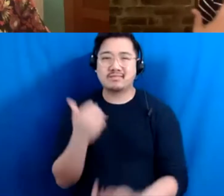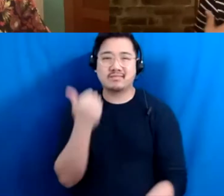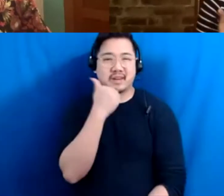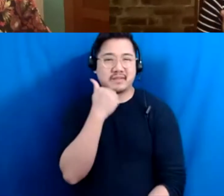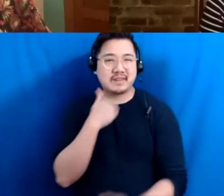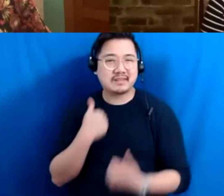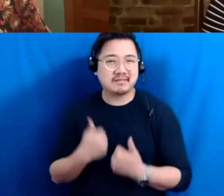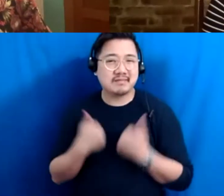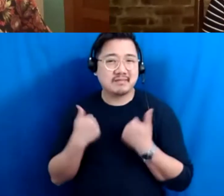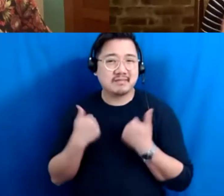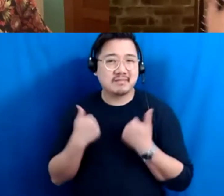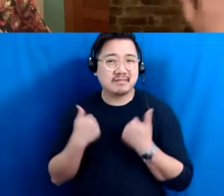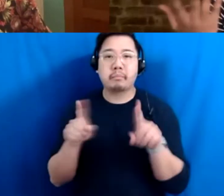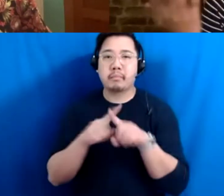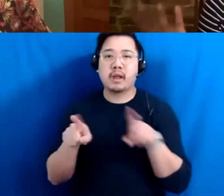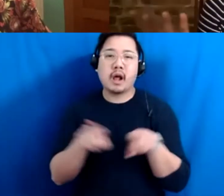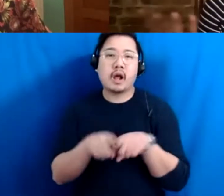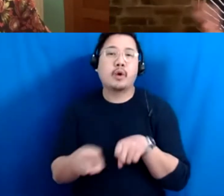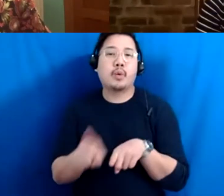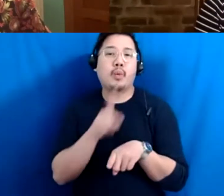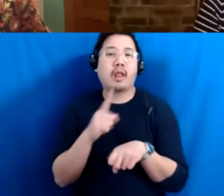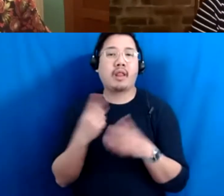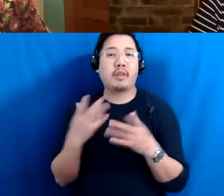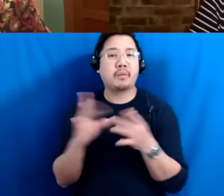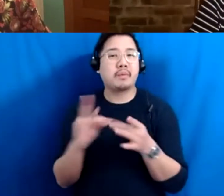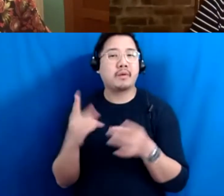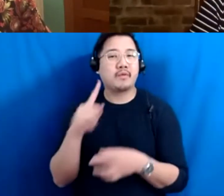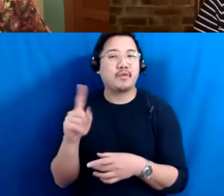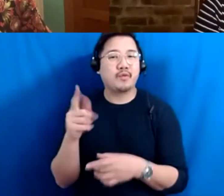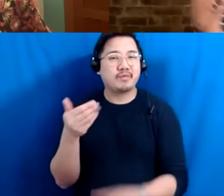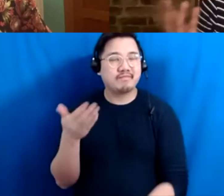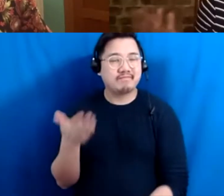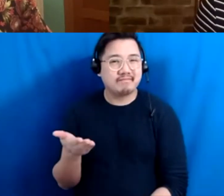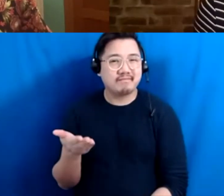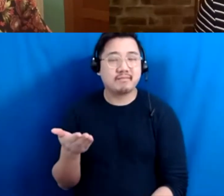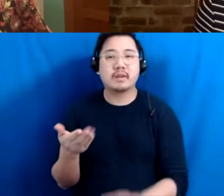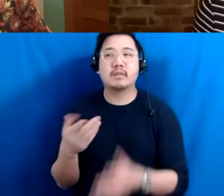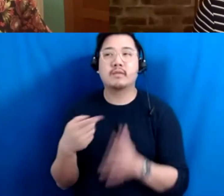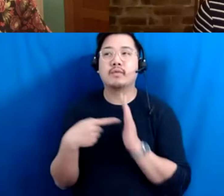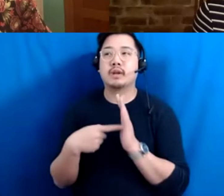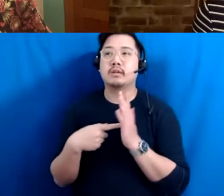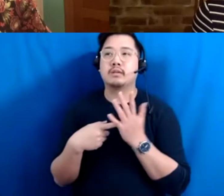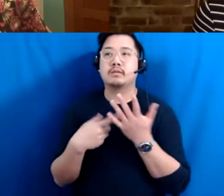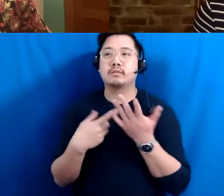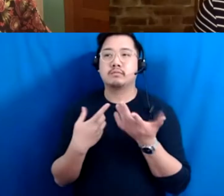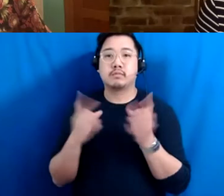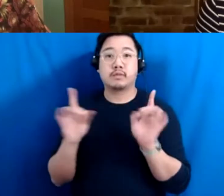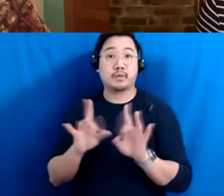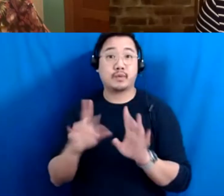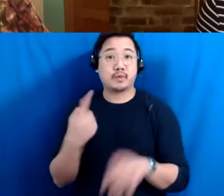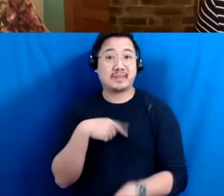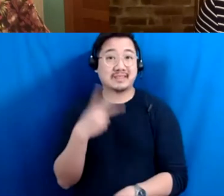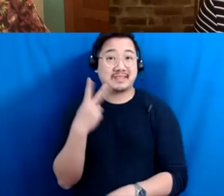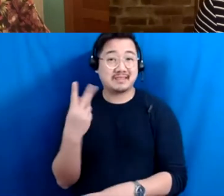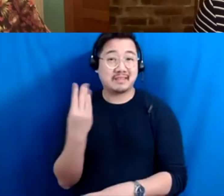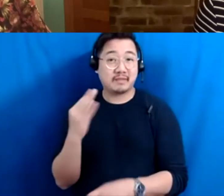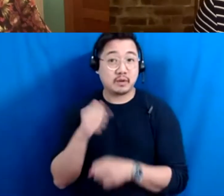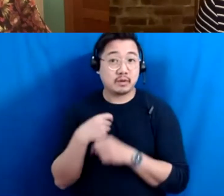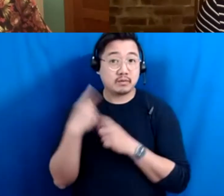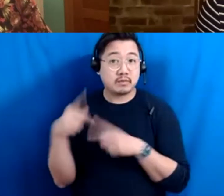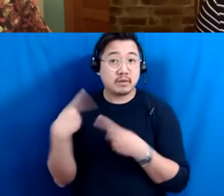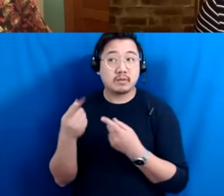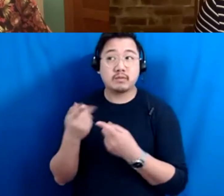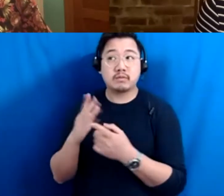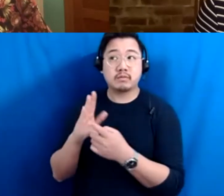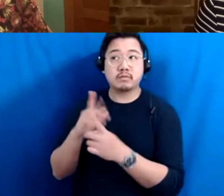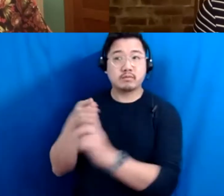But I also don't want to project. One of the things I was thinking about was the violence that we've been seeing in the last couple of years towards Asian